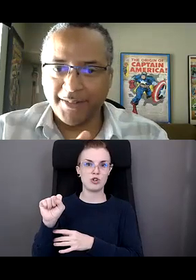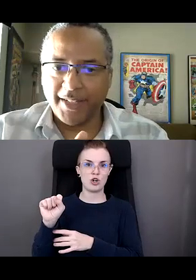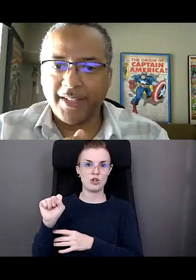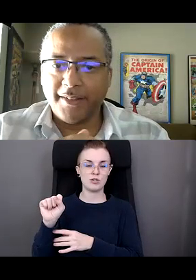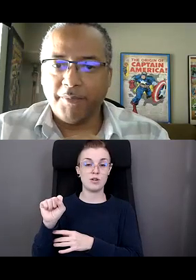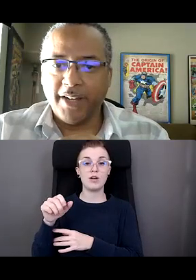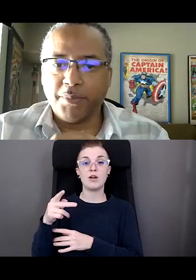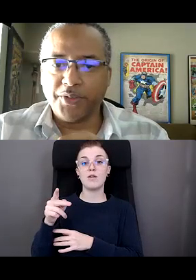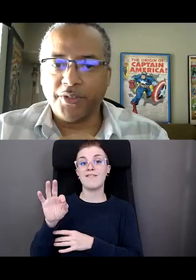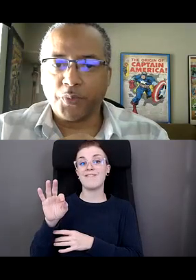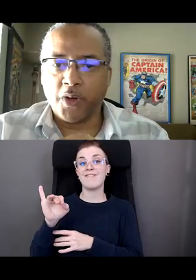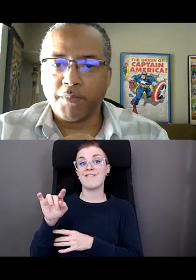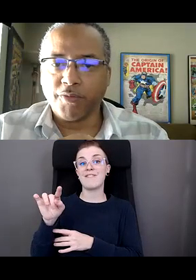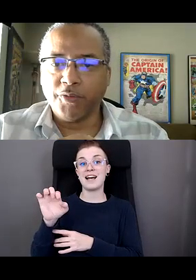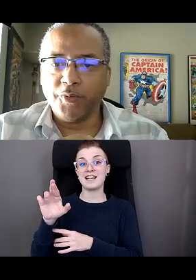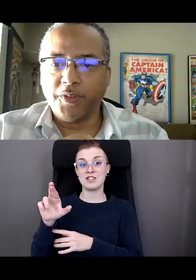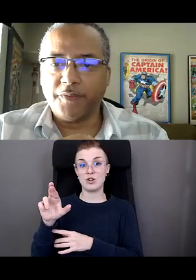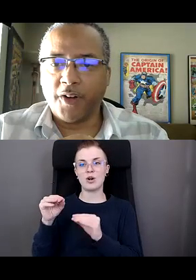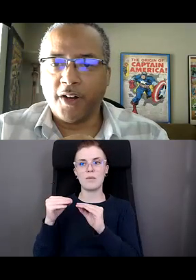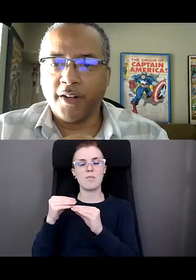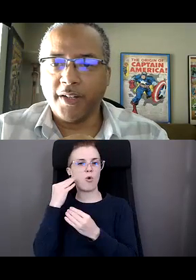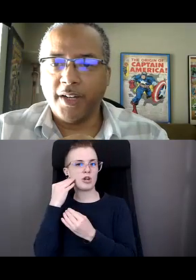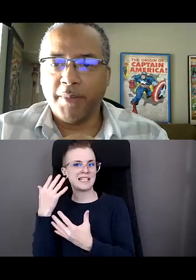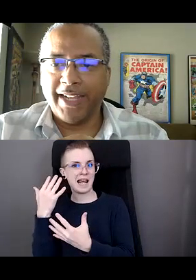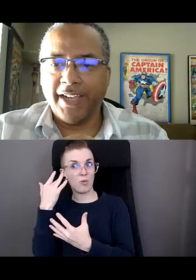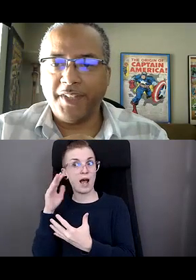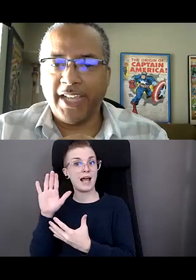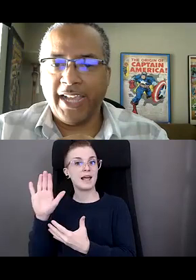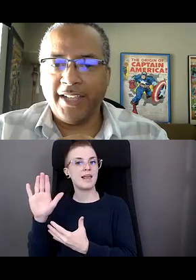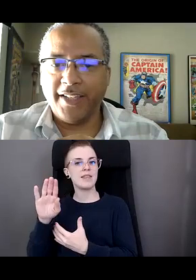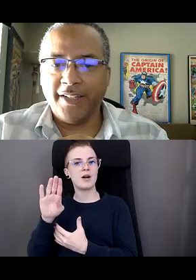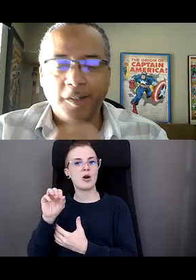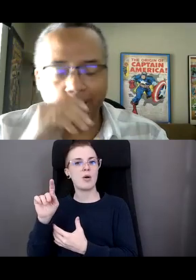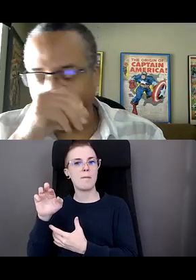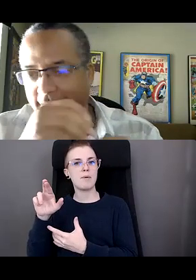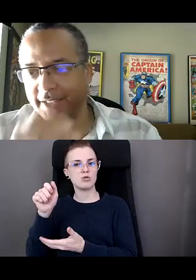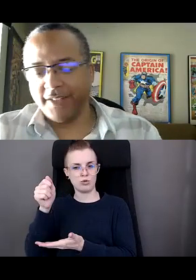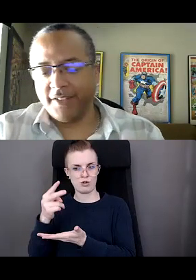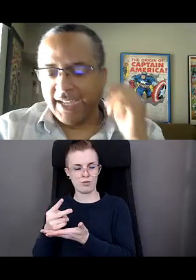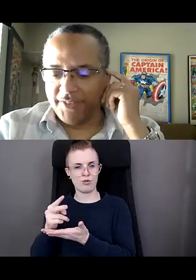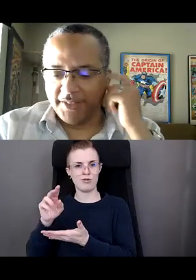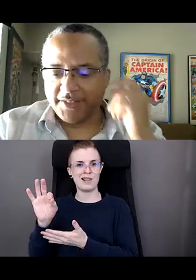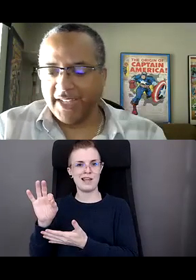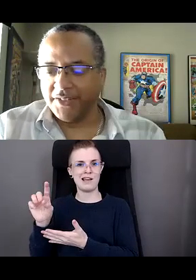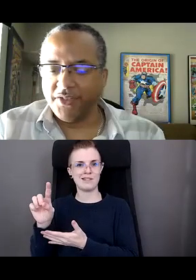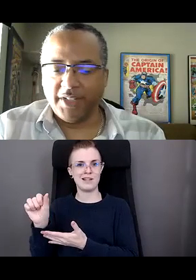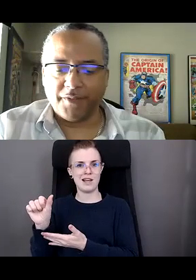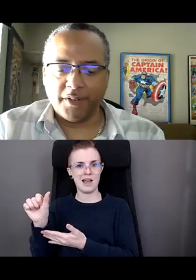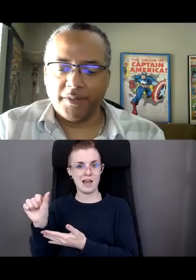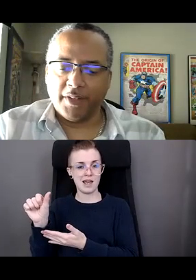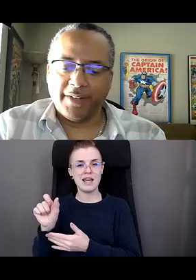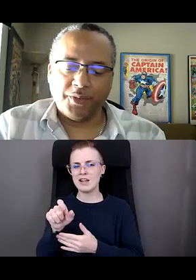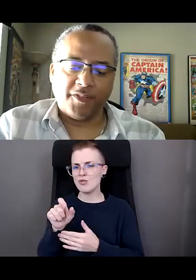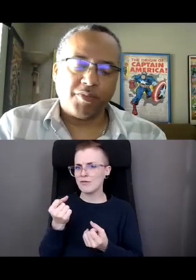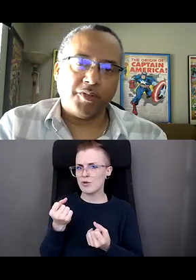data, their boosters were approved for by the FDA. And you have to understand there's two